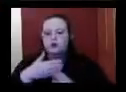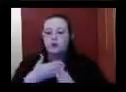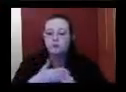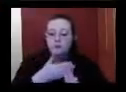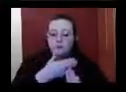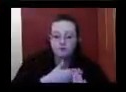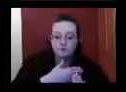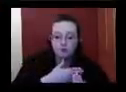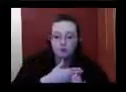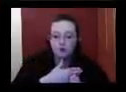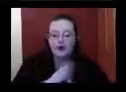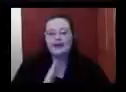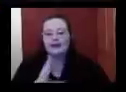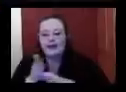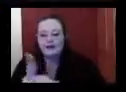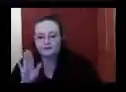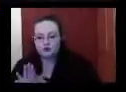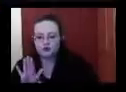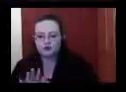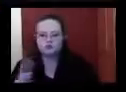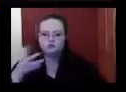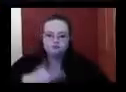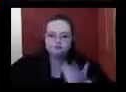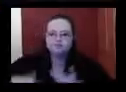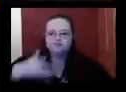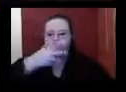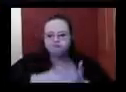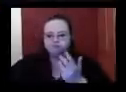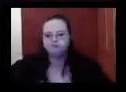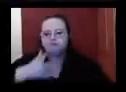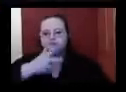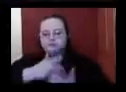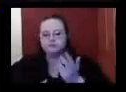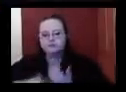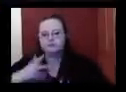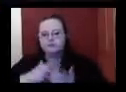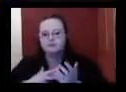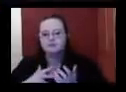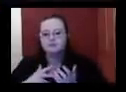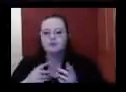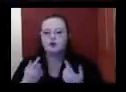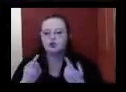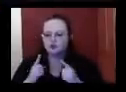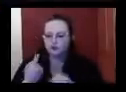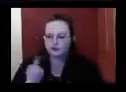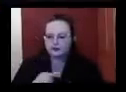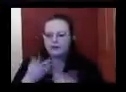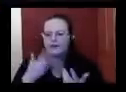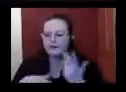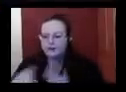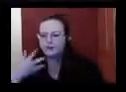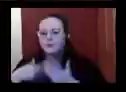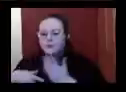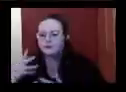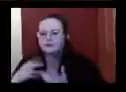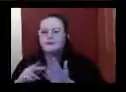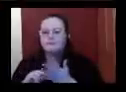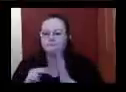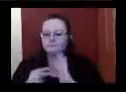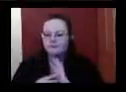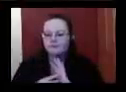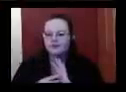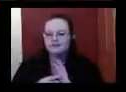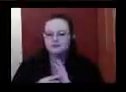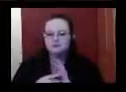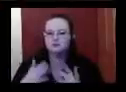building occupancy. We'll increase the number of air exchanges during the day to also help improve air